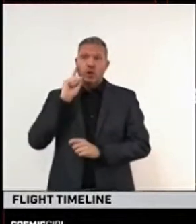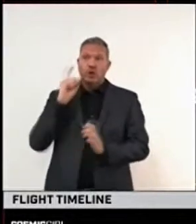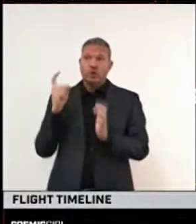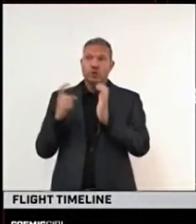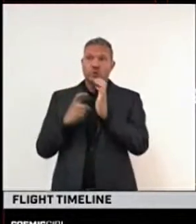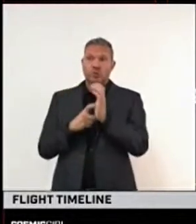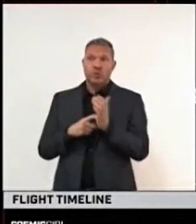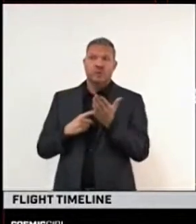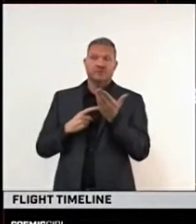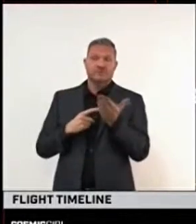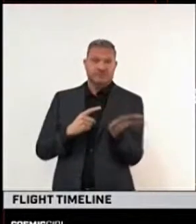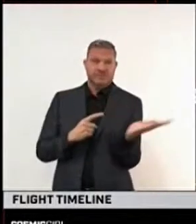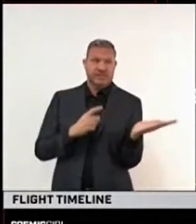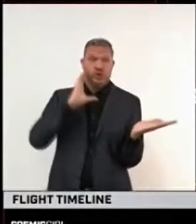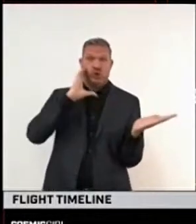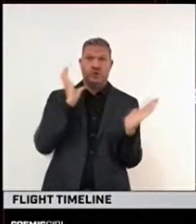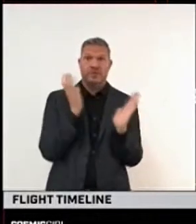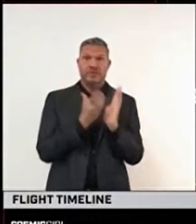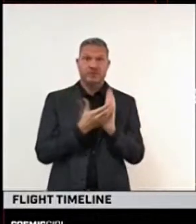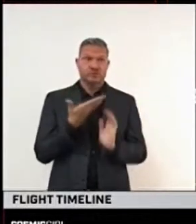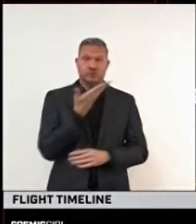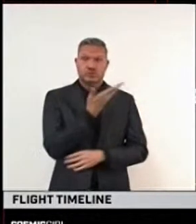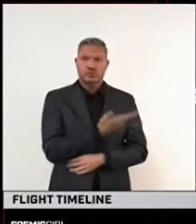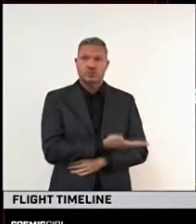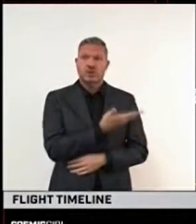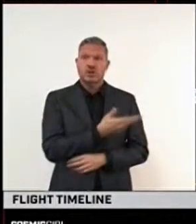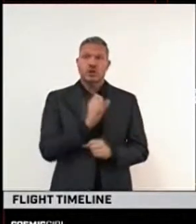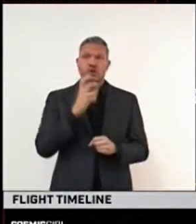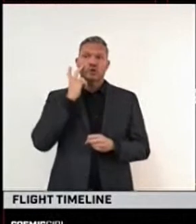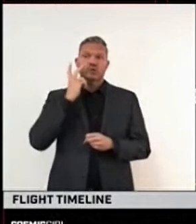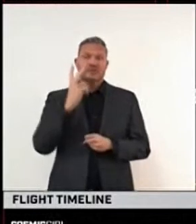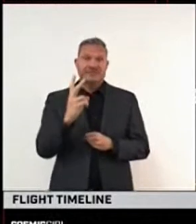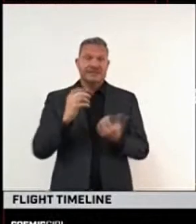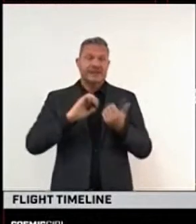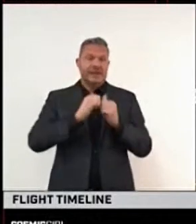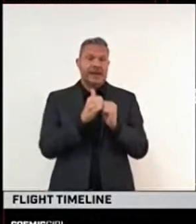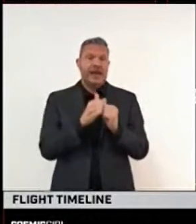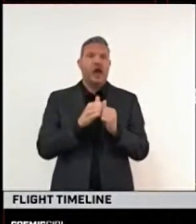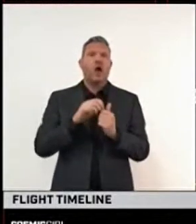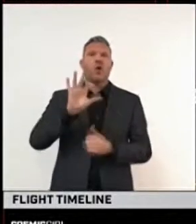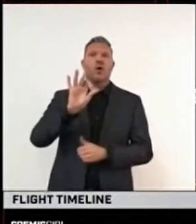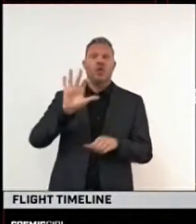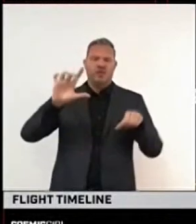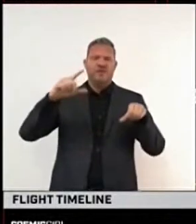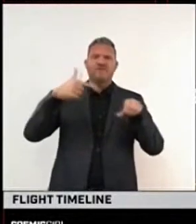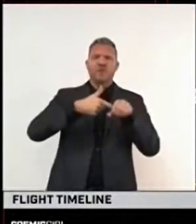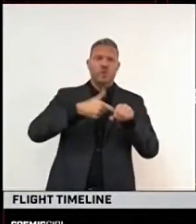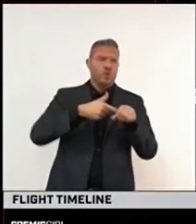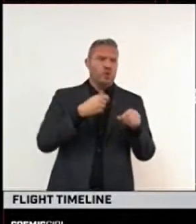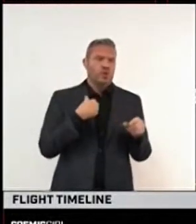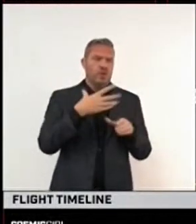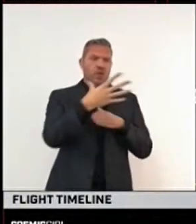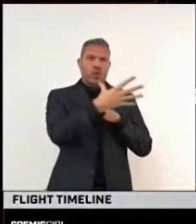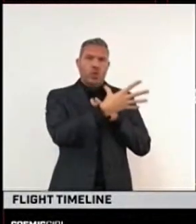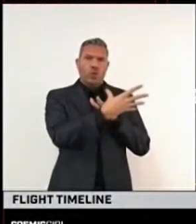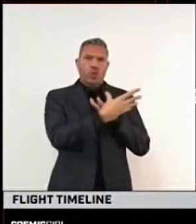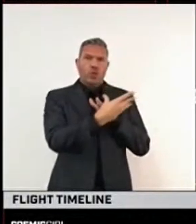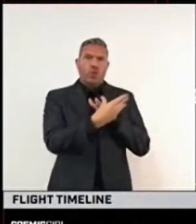itself and the thrust vector there, as well as the expenditure of some of our fuels, like the fuel and liquid oxygen on board